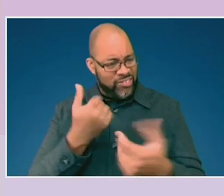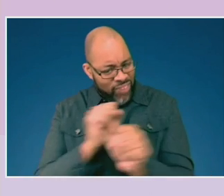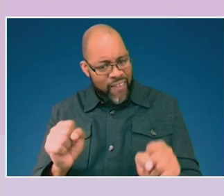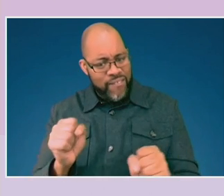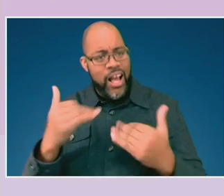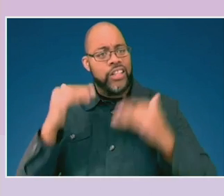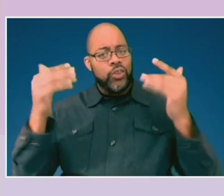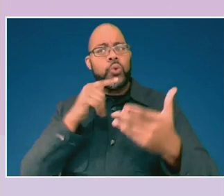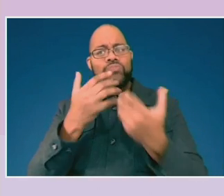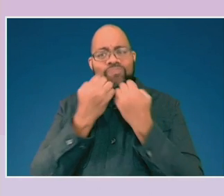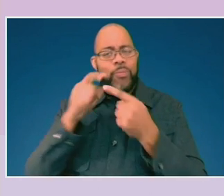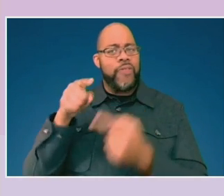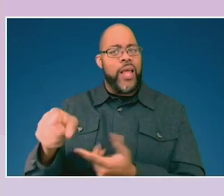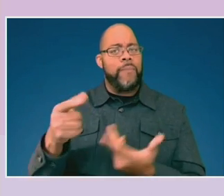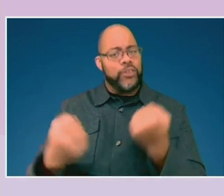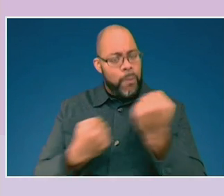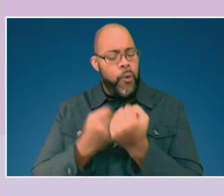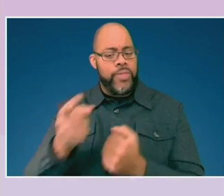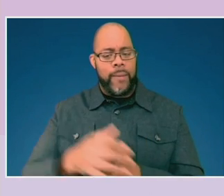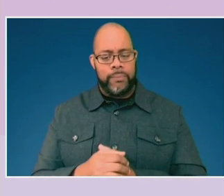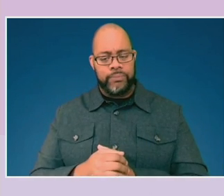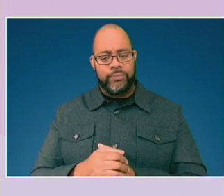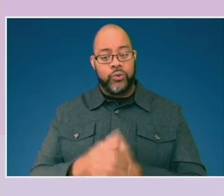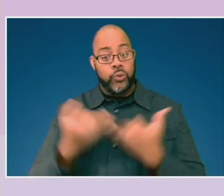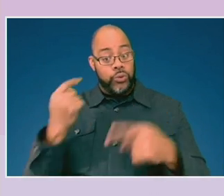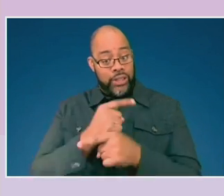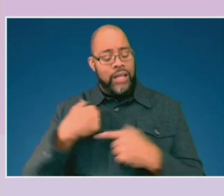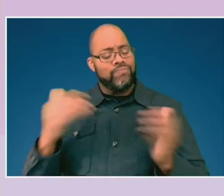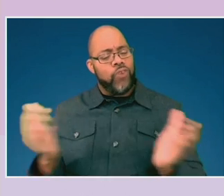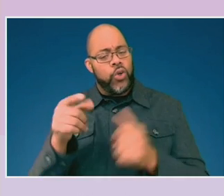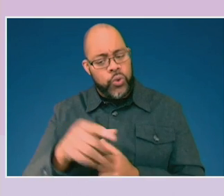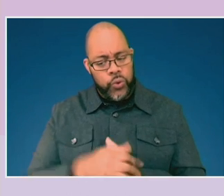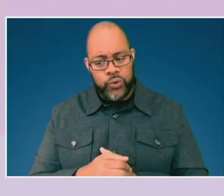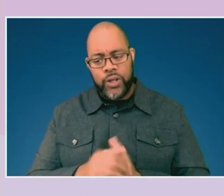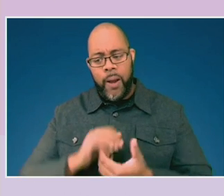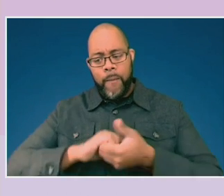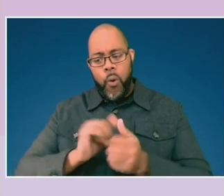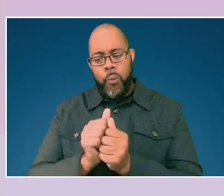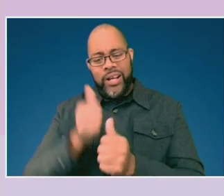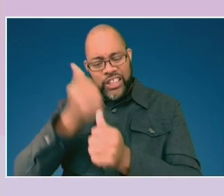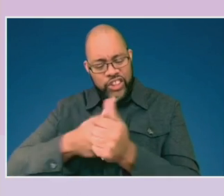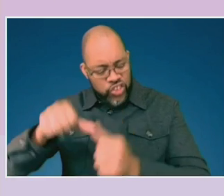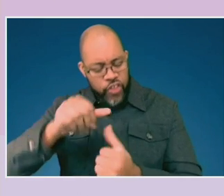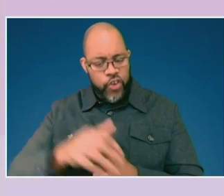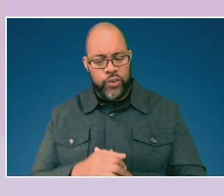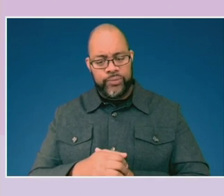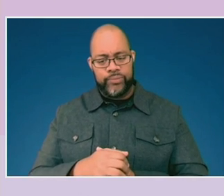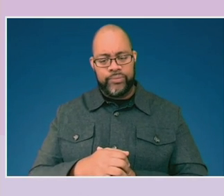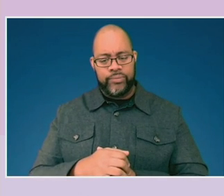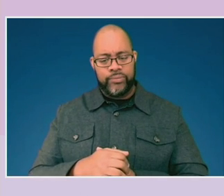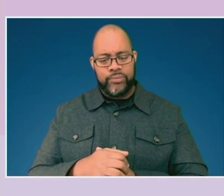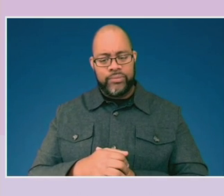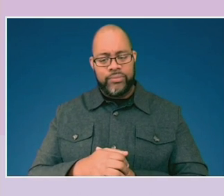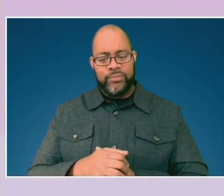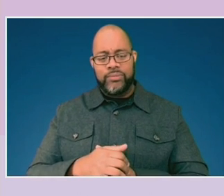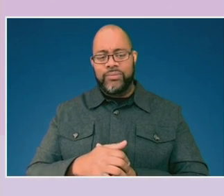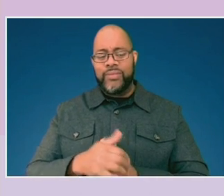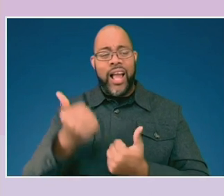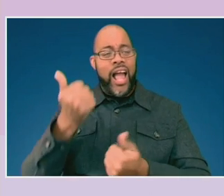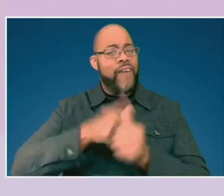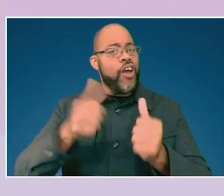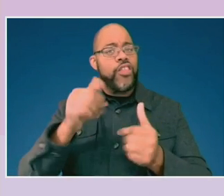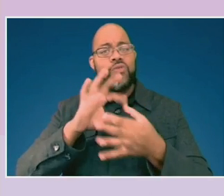care for them and support them. So today I urge you to partner with each other like every other relationship you